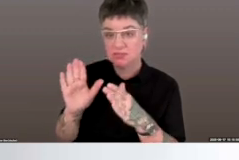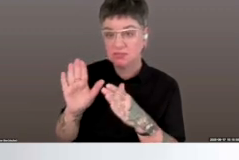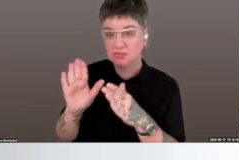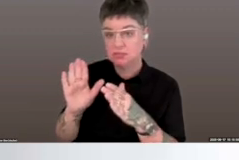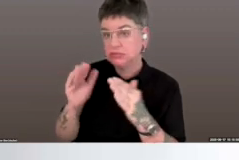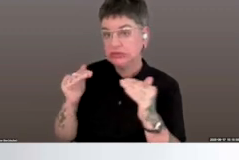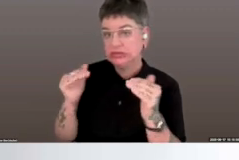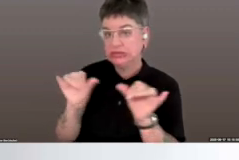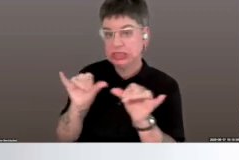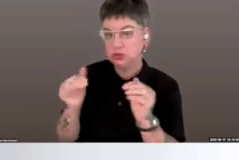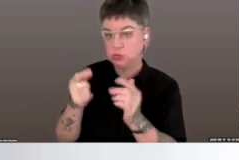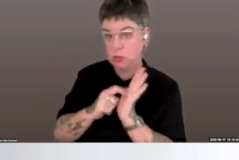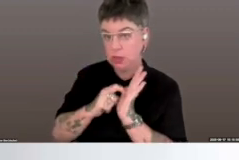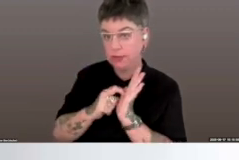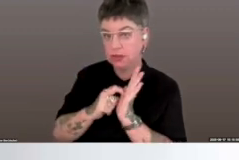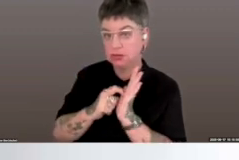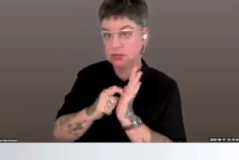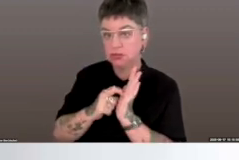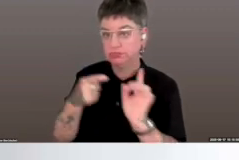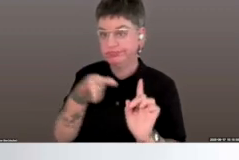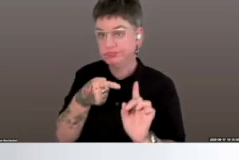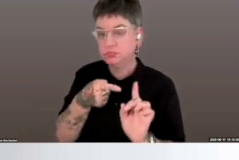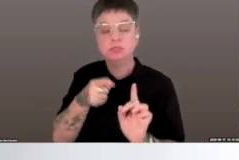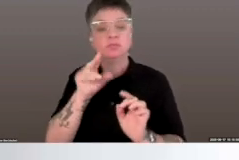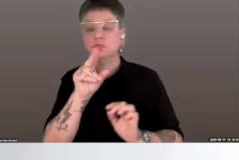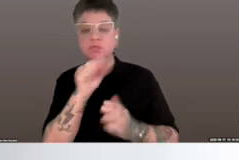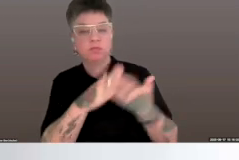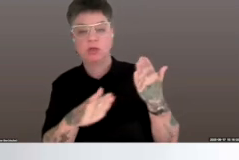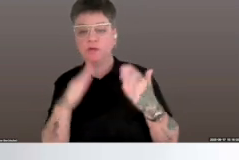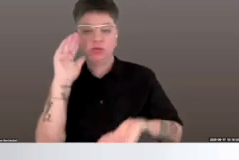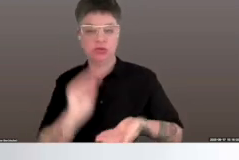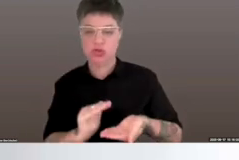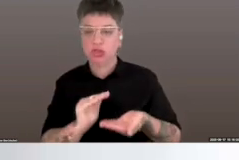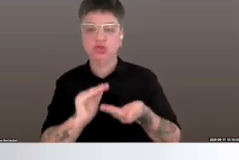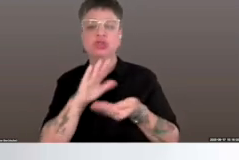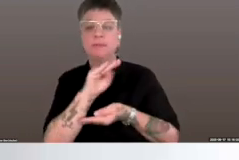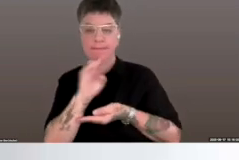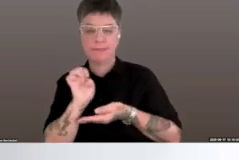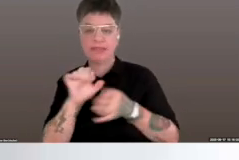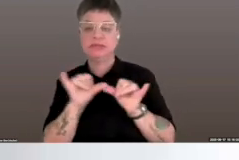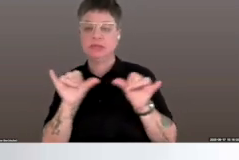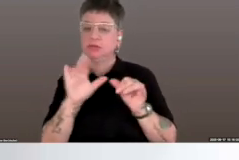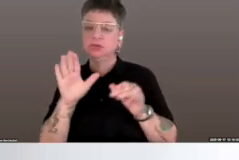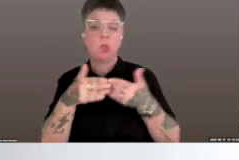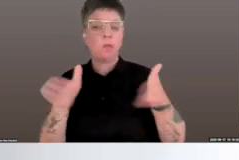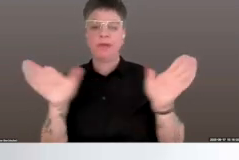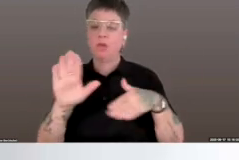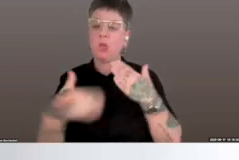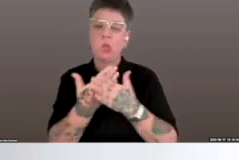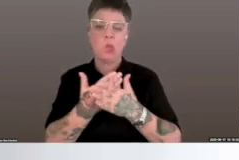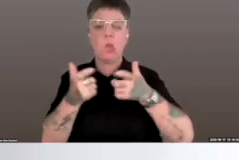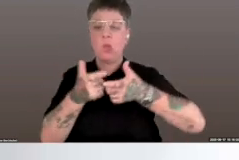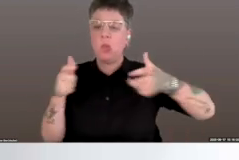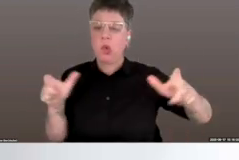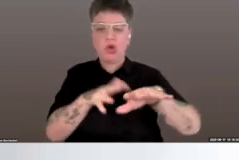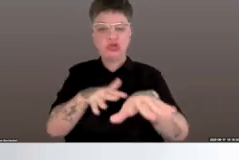not. So that's part of the reason for the reductions in the base vouchers, right? Because we are opening it up to all large fleets, and